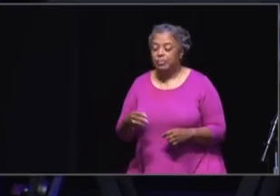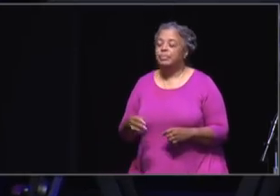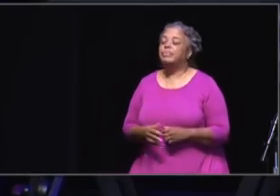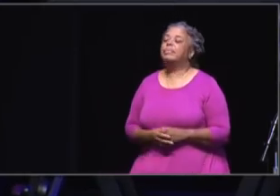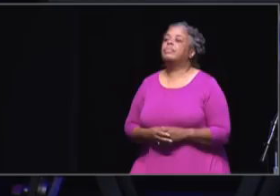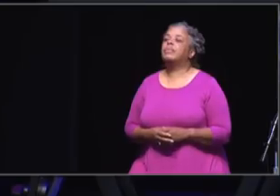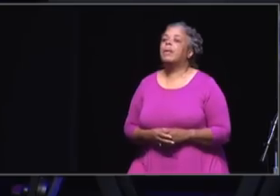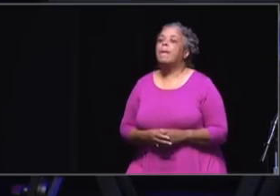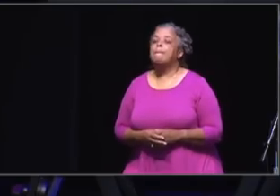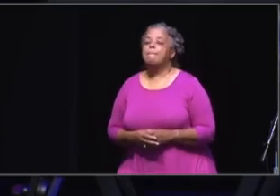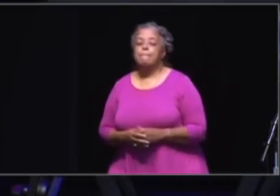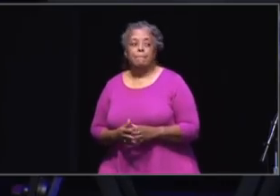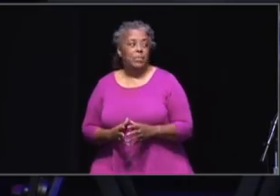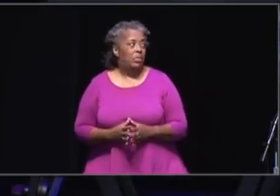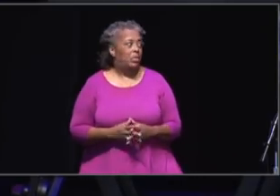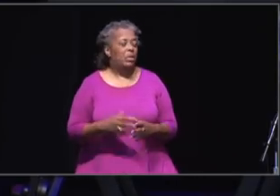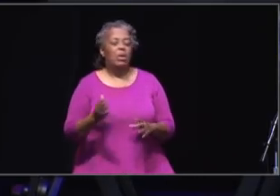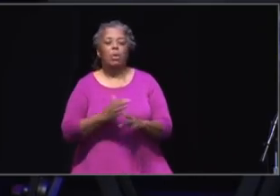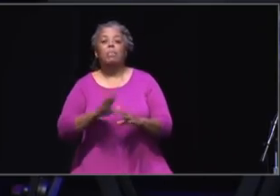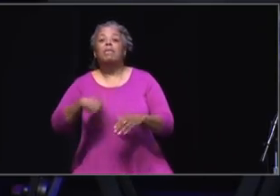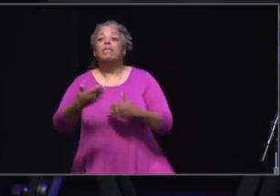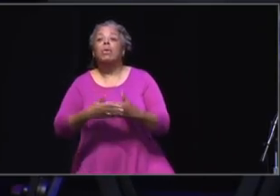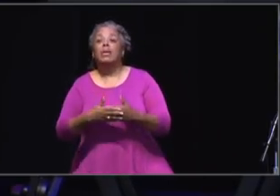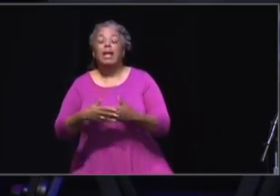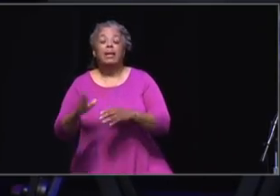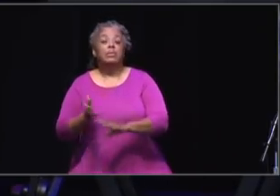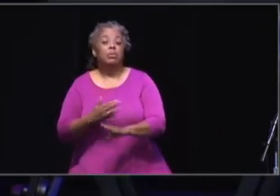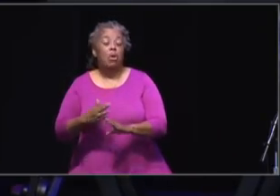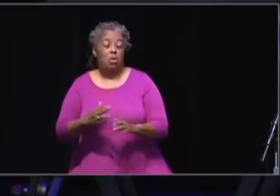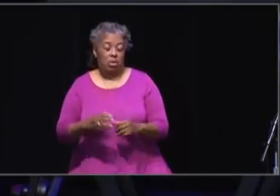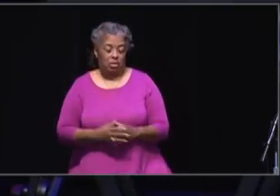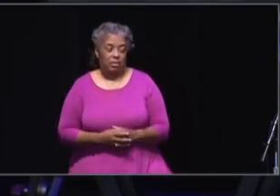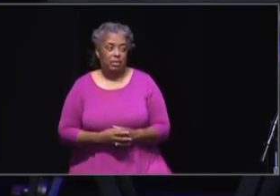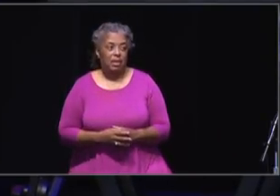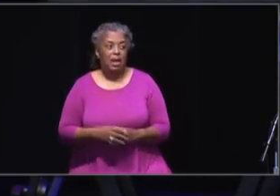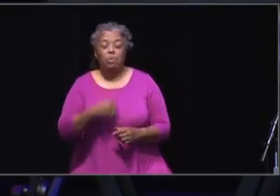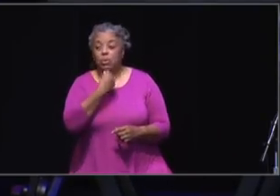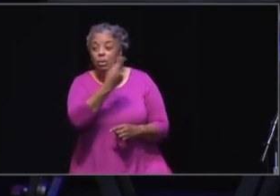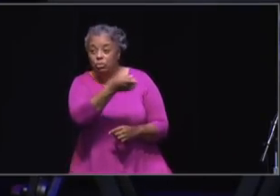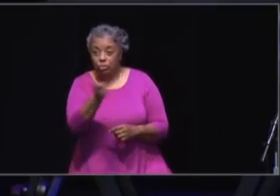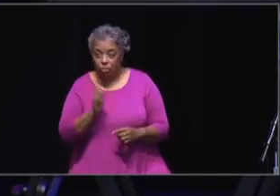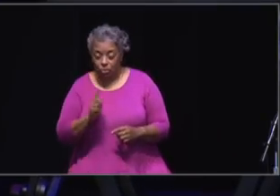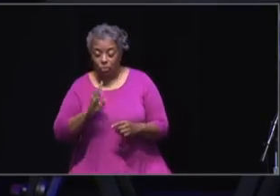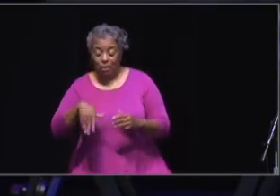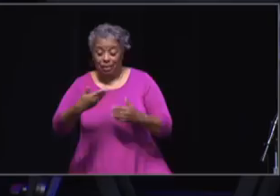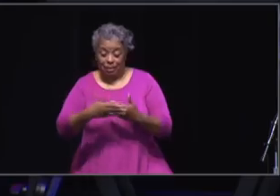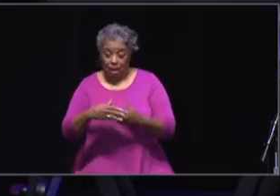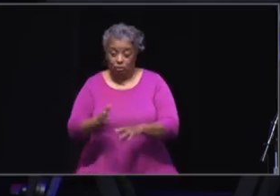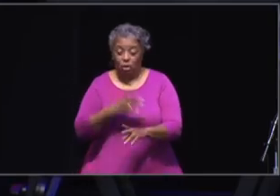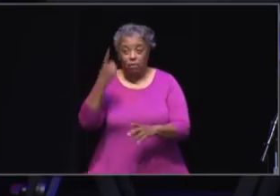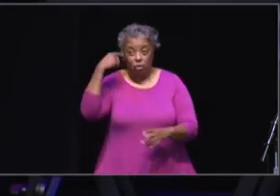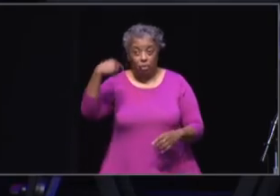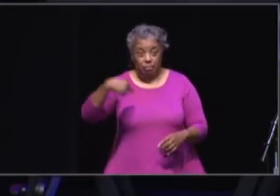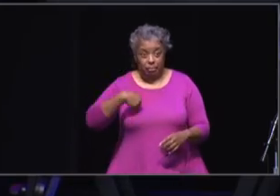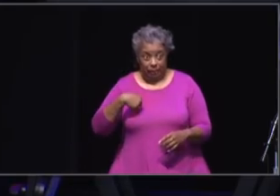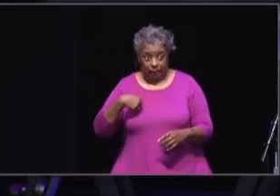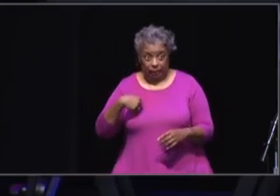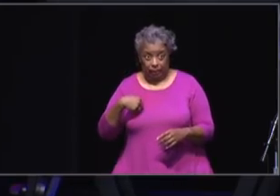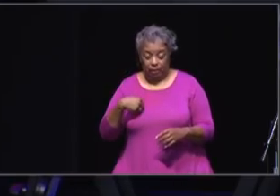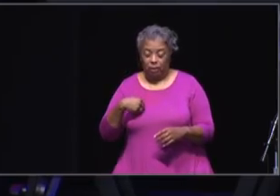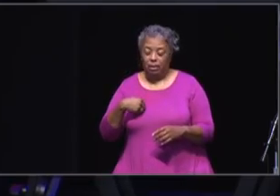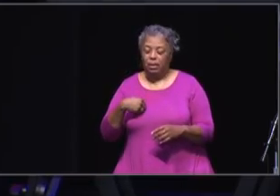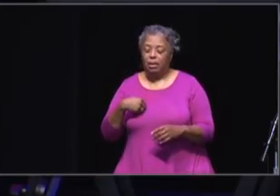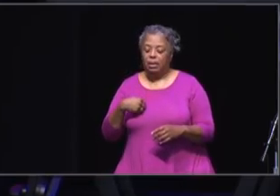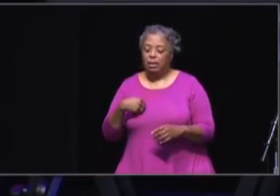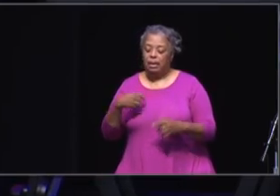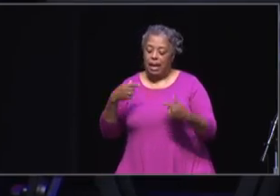Tick. Oh, before I sing this next song, I want to tell you that this is, for me, in memory of